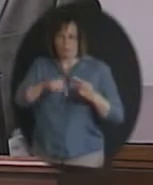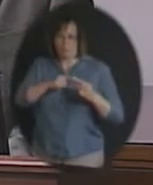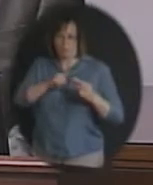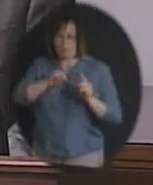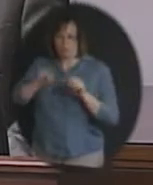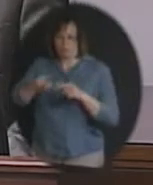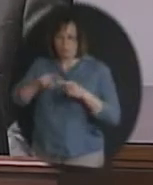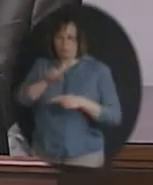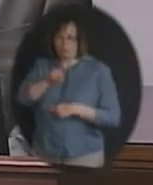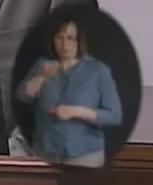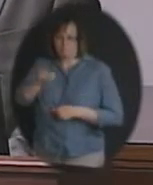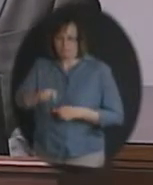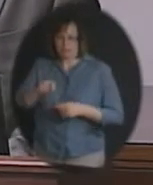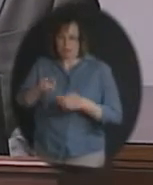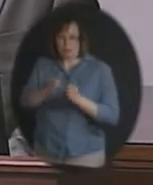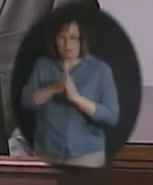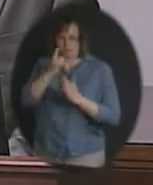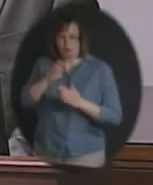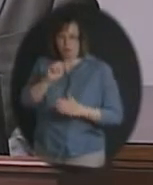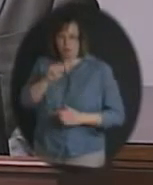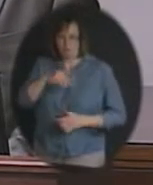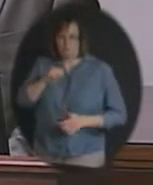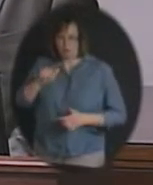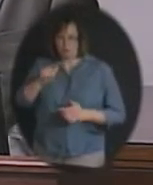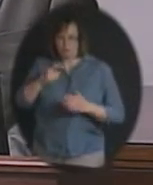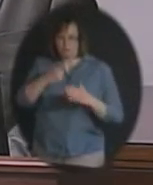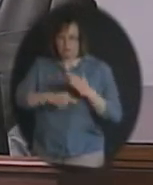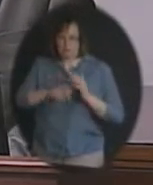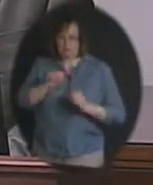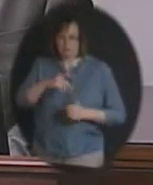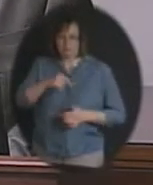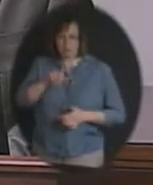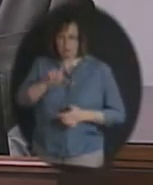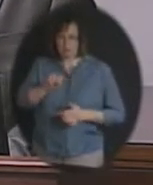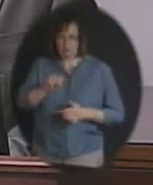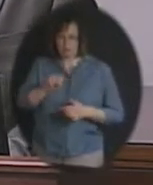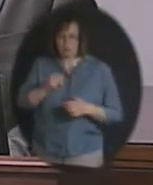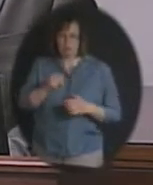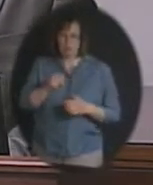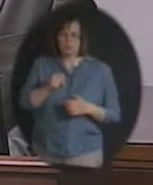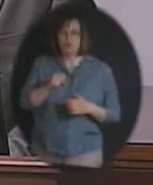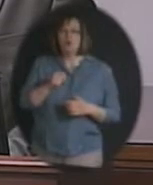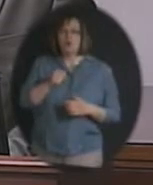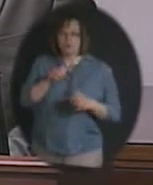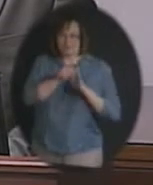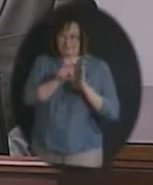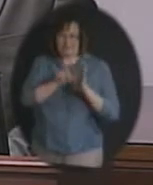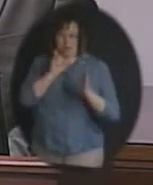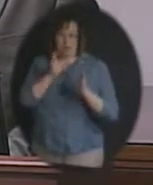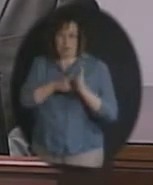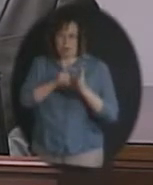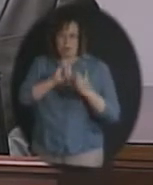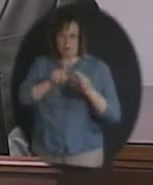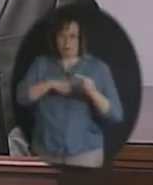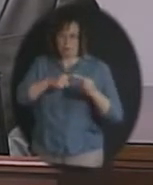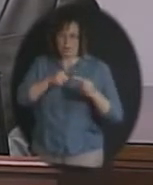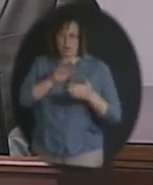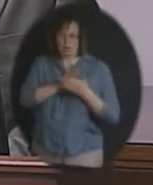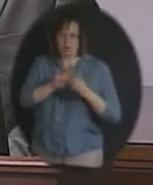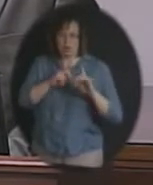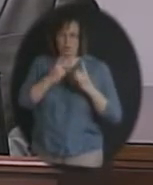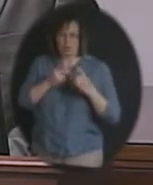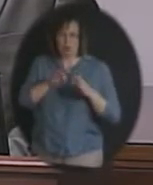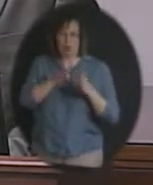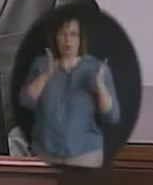ask for appeal to the Board of Tax Appeals? Certainly. One of the state recognizes that when a school district opens